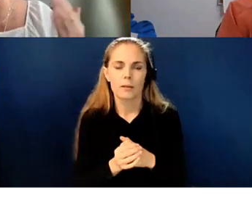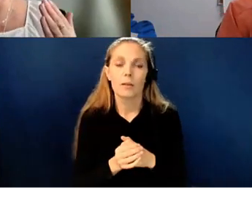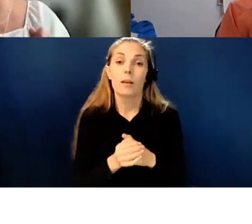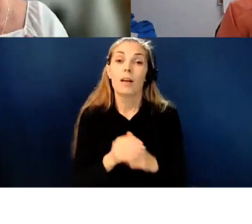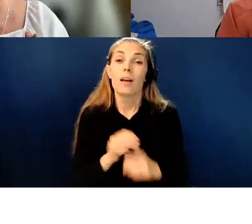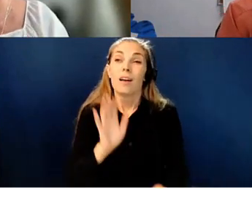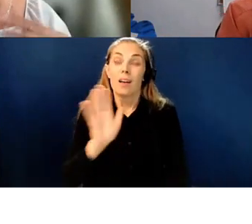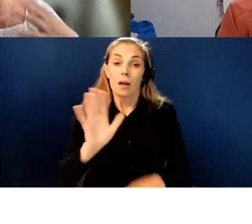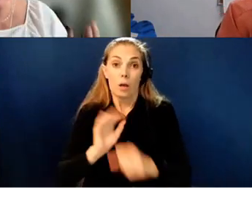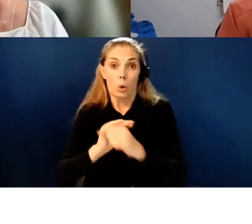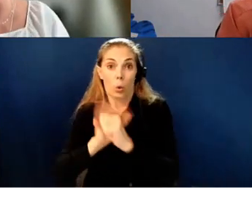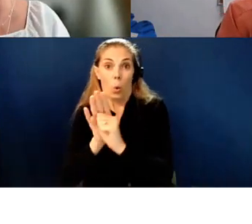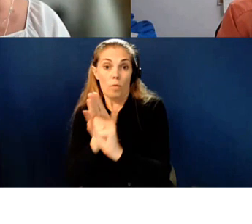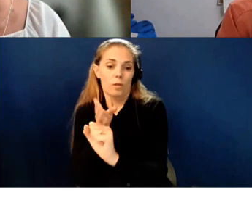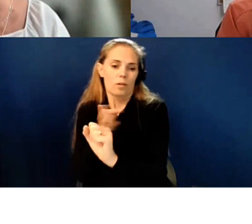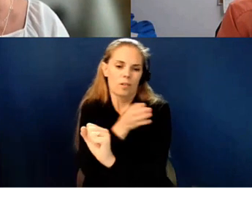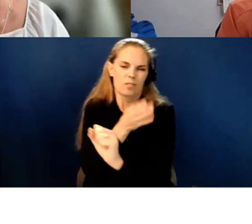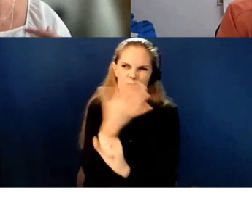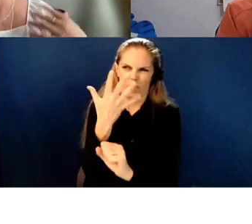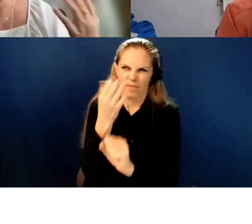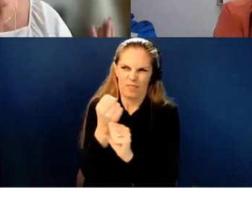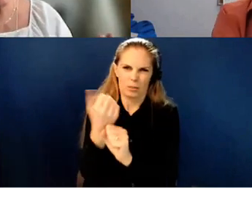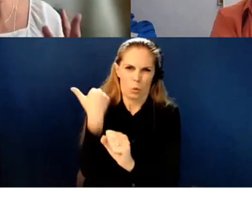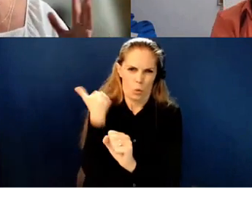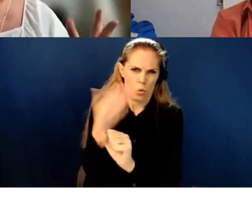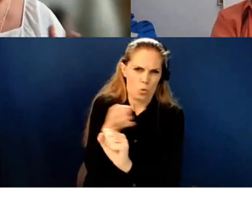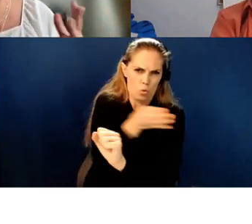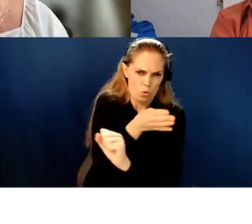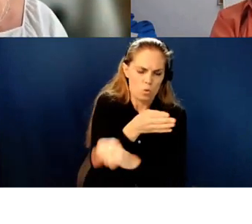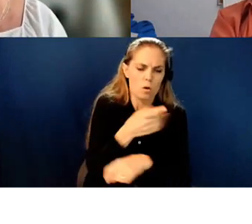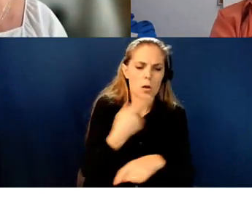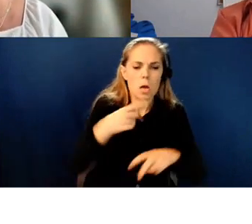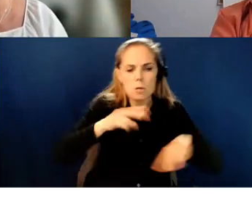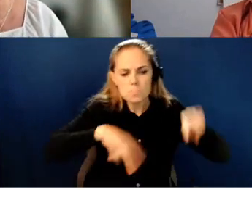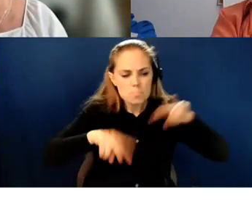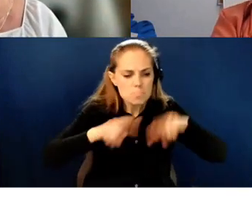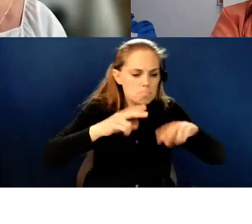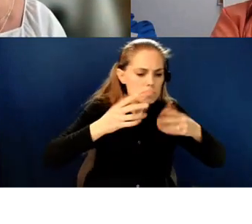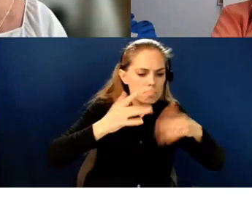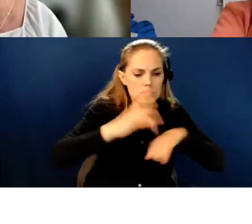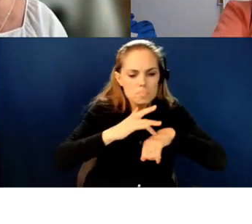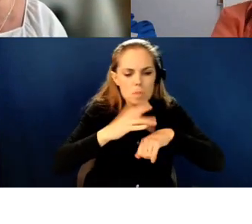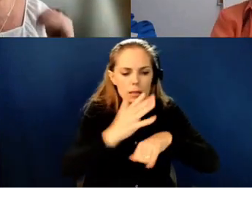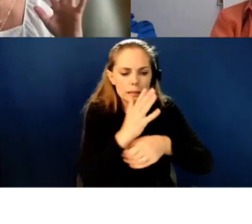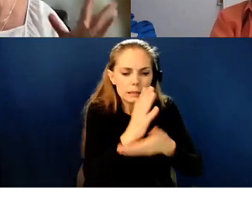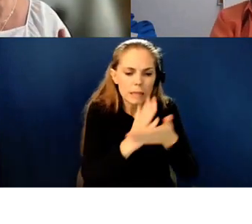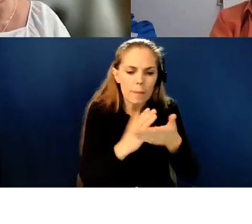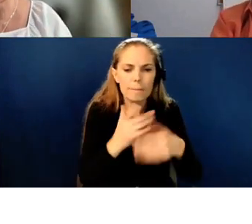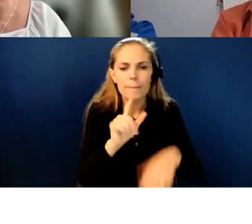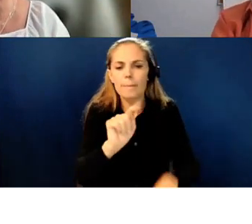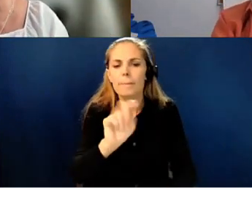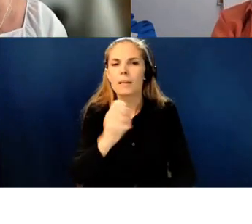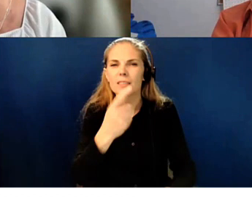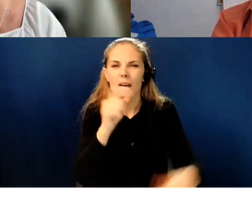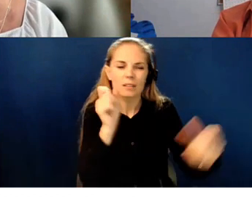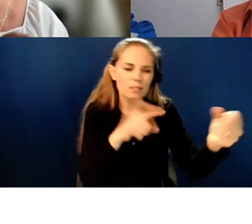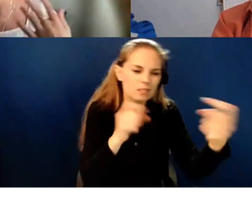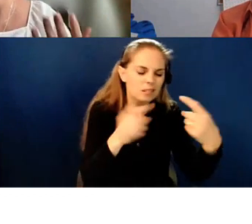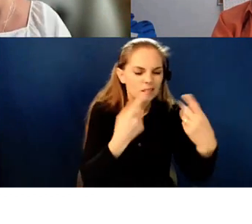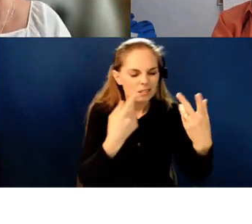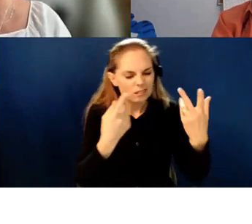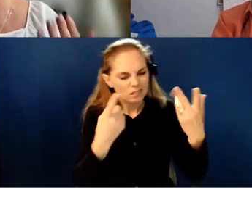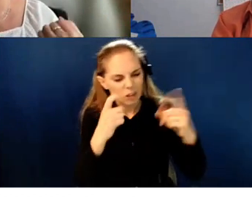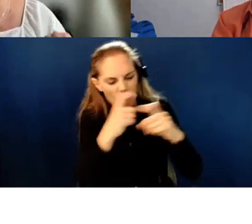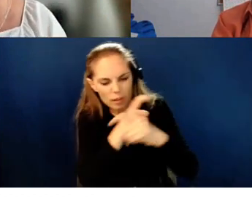came across some of them, tried them with the field. It was kind of difficult to understand how some of those tools worked. There's costing involved.